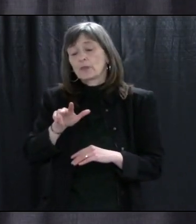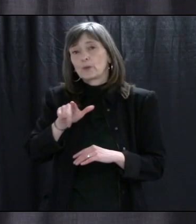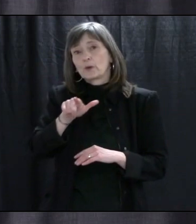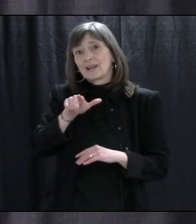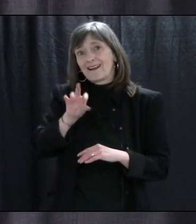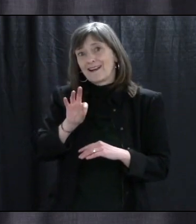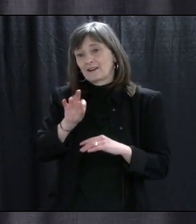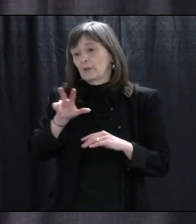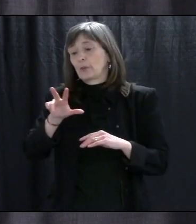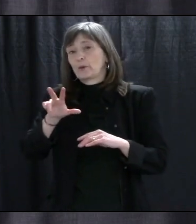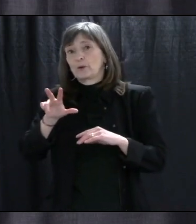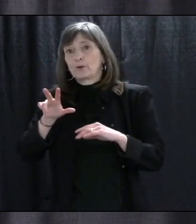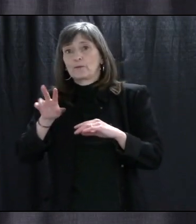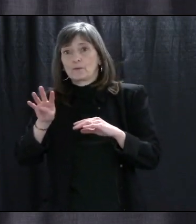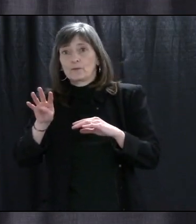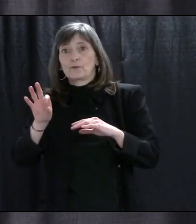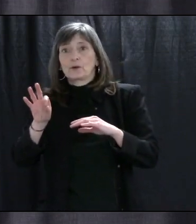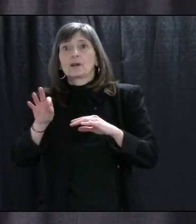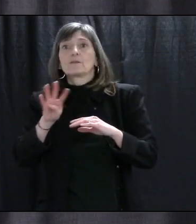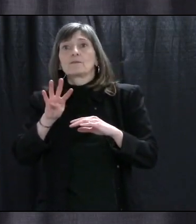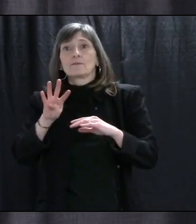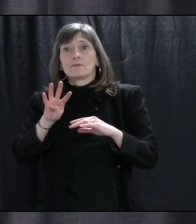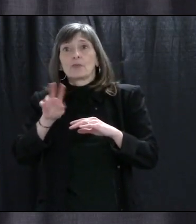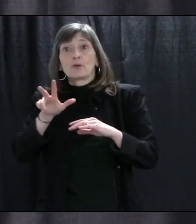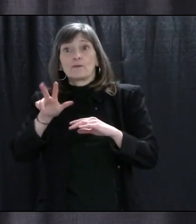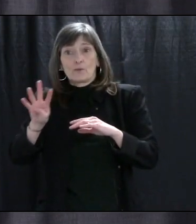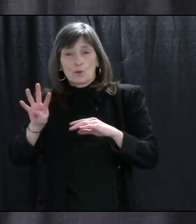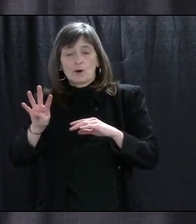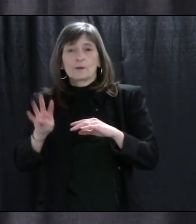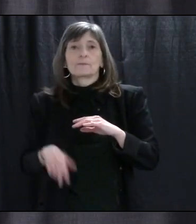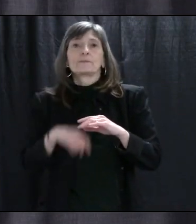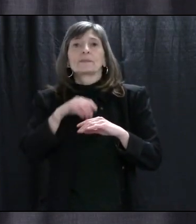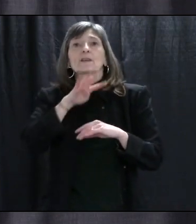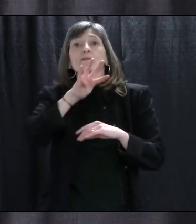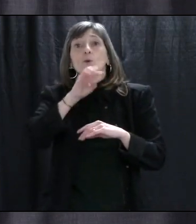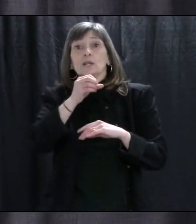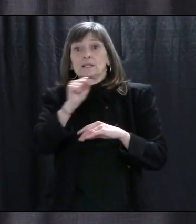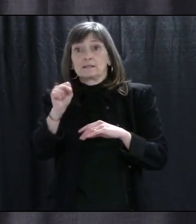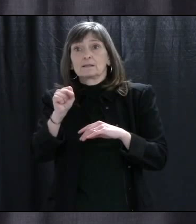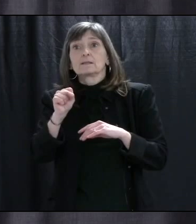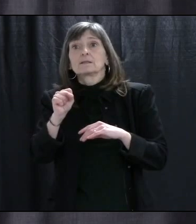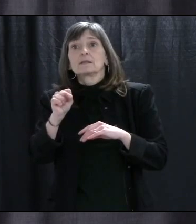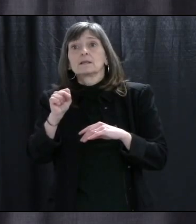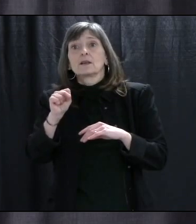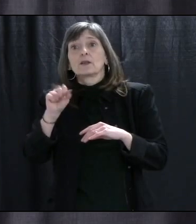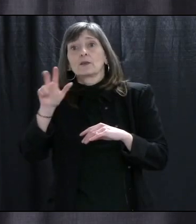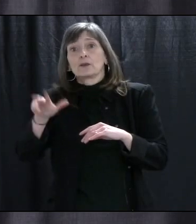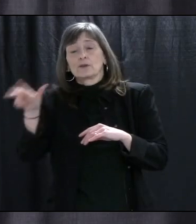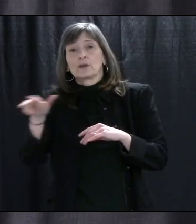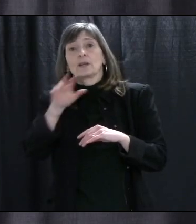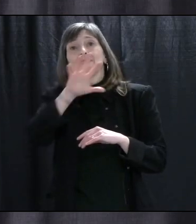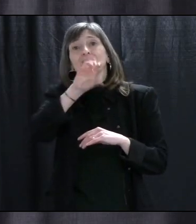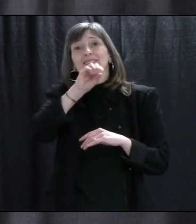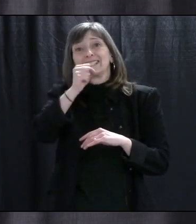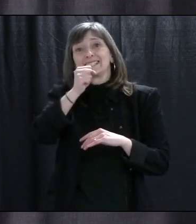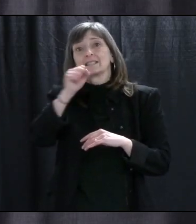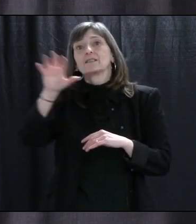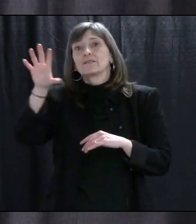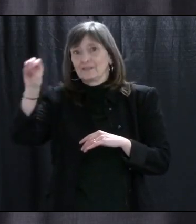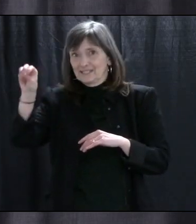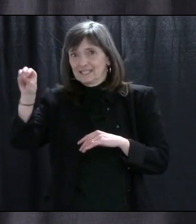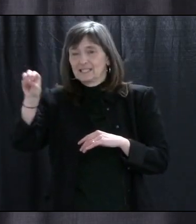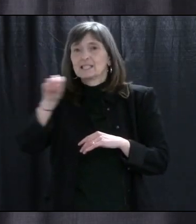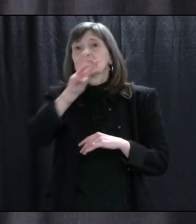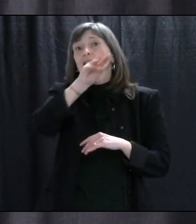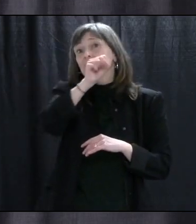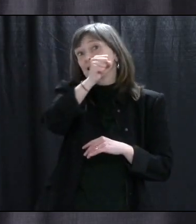and 39, 33 between 40 and 49, 50 between 50 and 59, 48 between 60